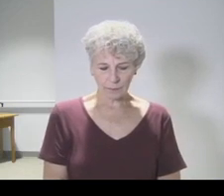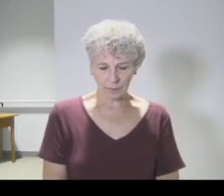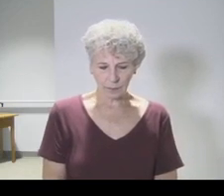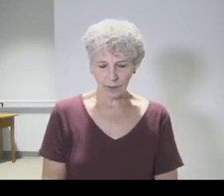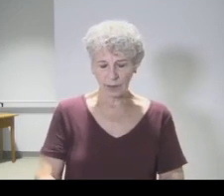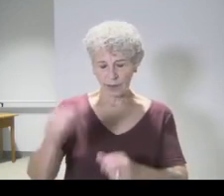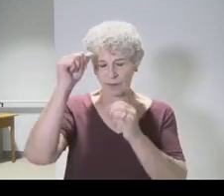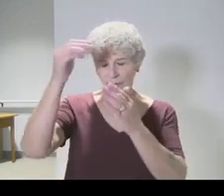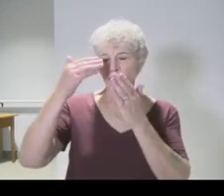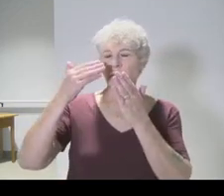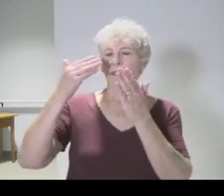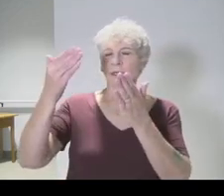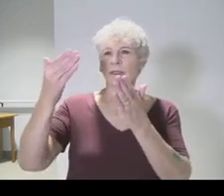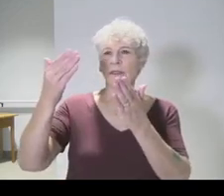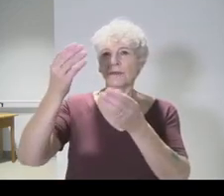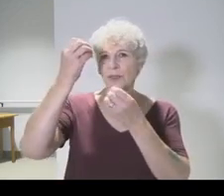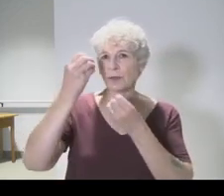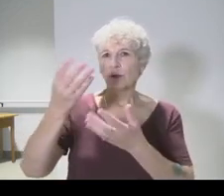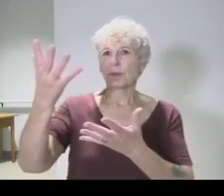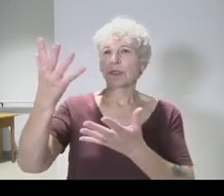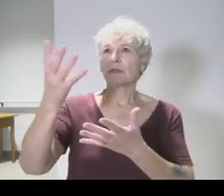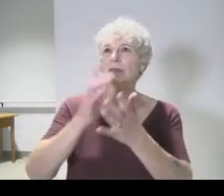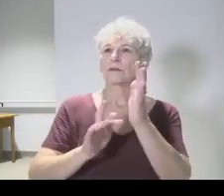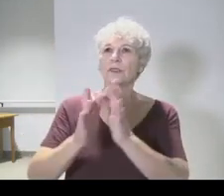Father, we do thank you for the obedience of Jesus coming